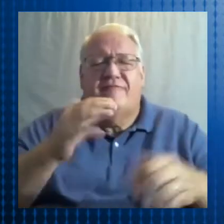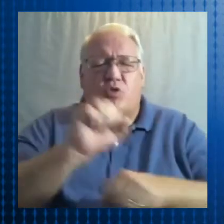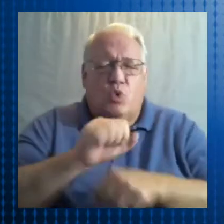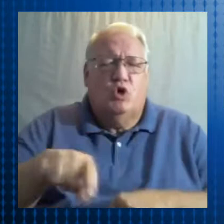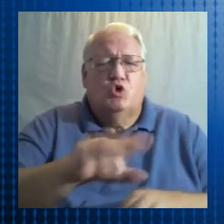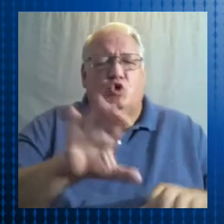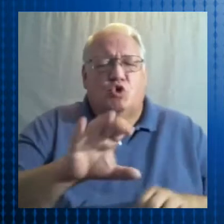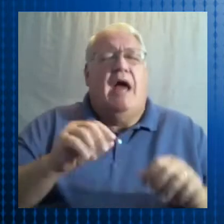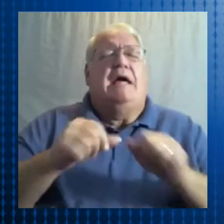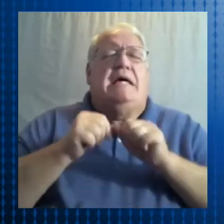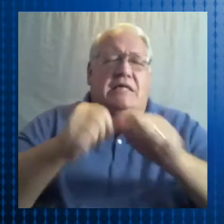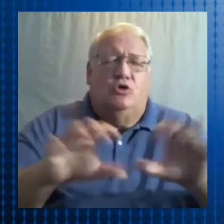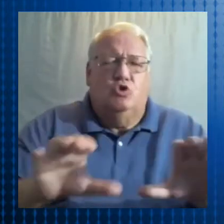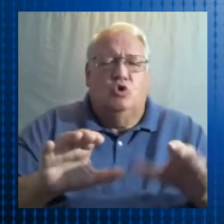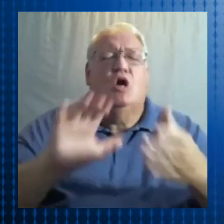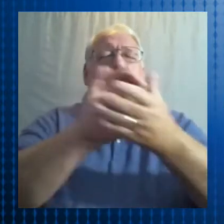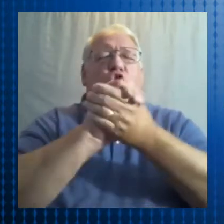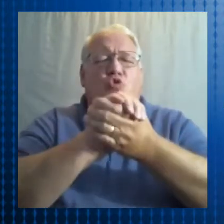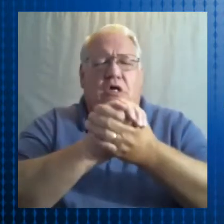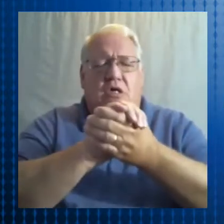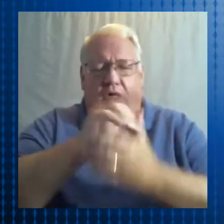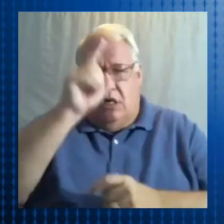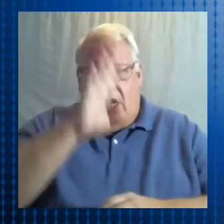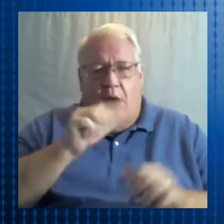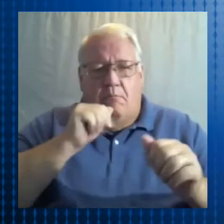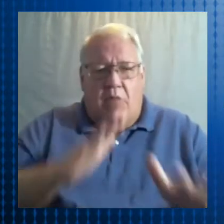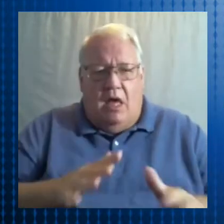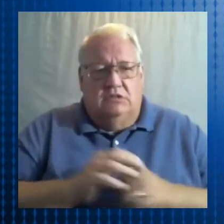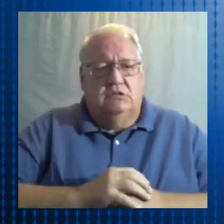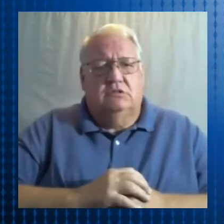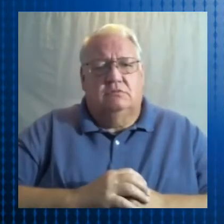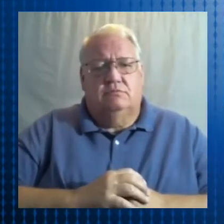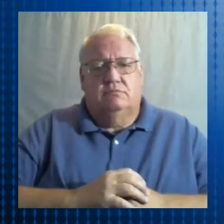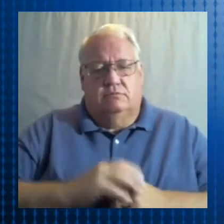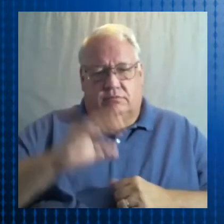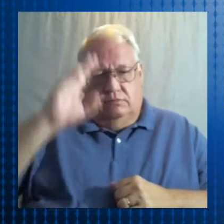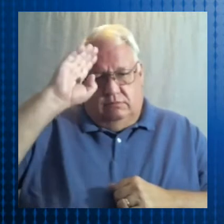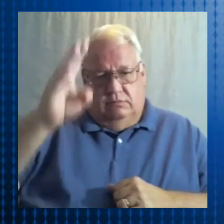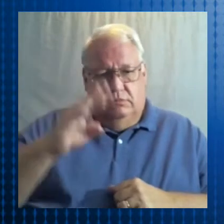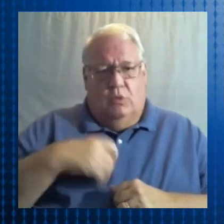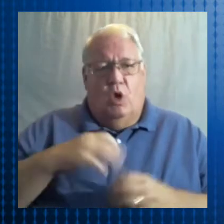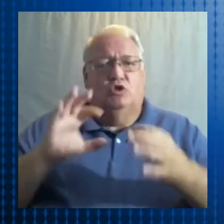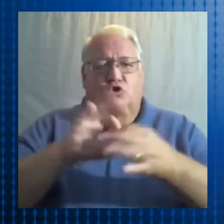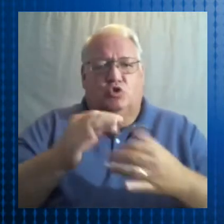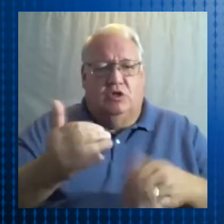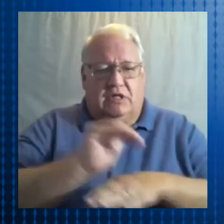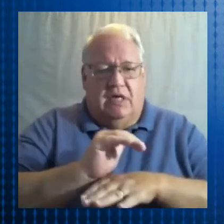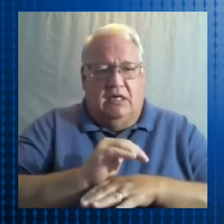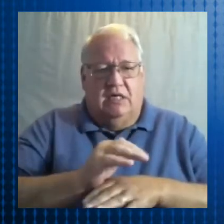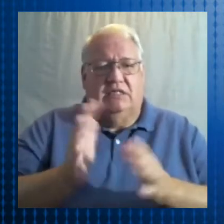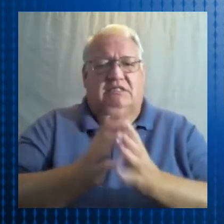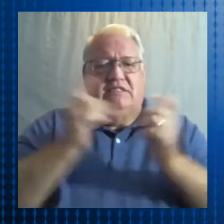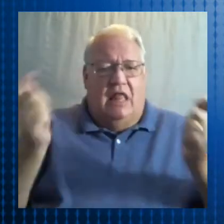Congratulations to you on this day. God bless. Hello, I wanted to join you tonight at your celebration and just